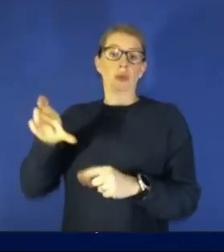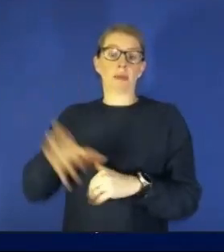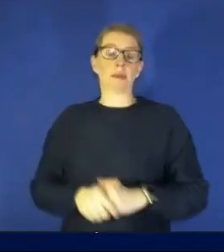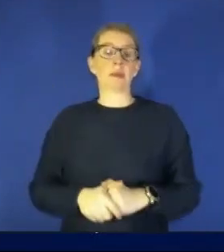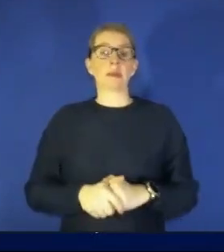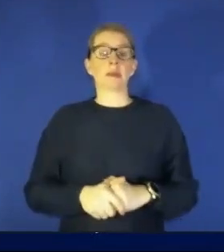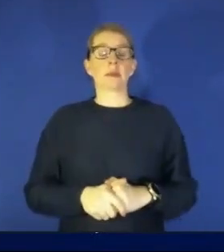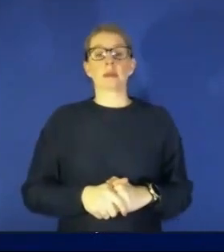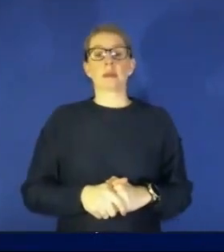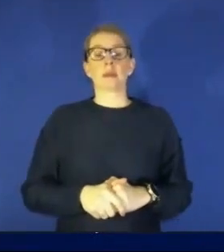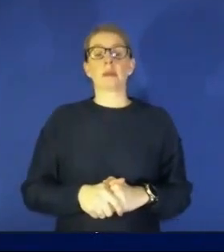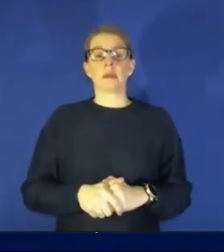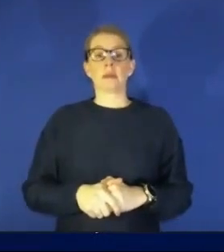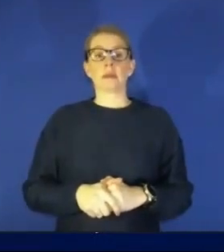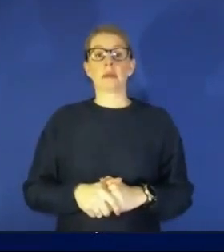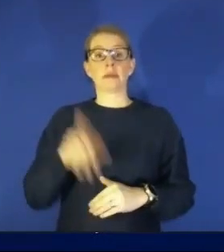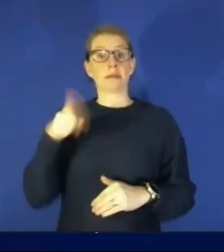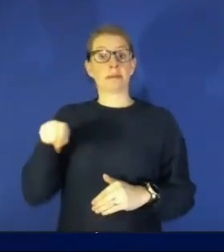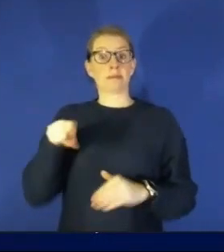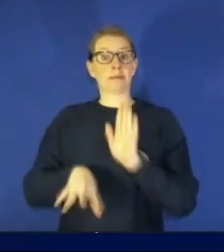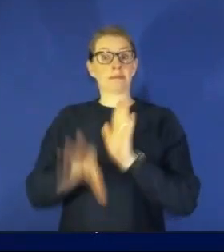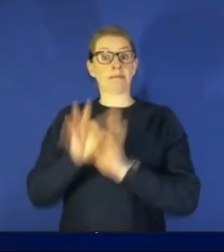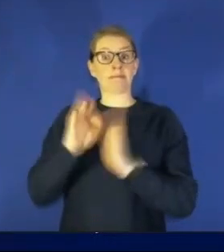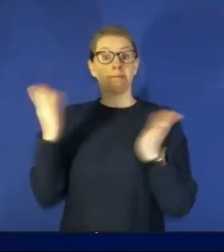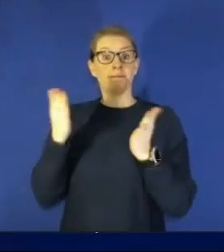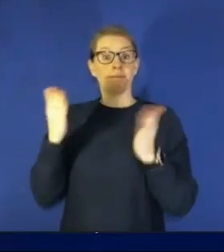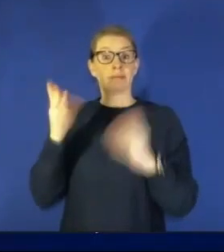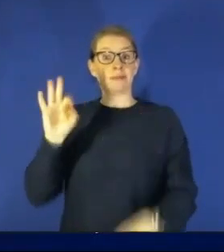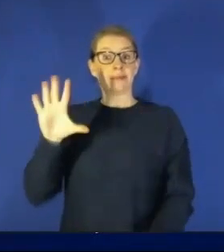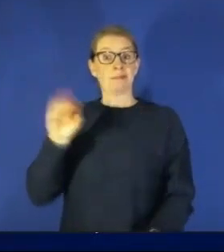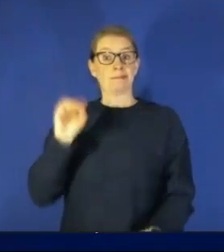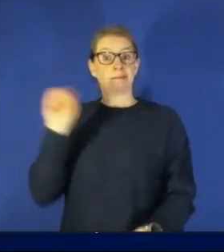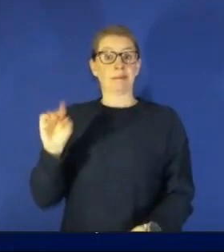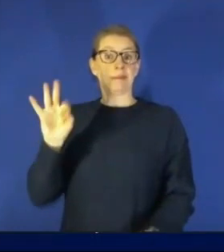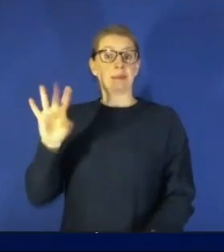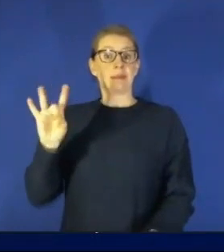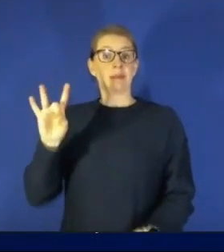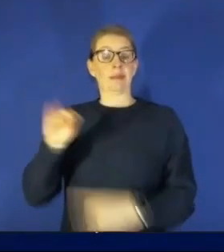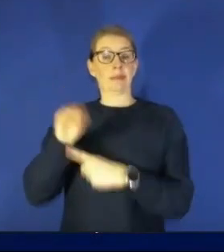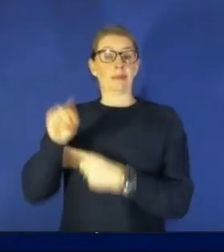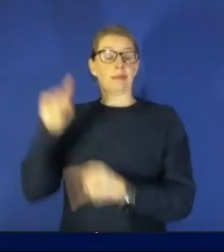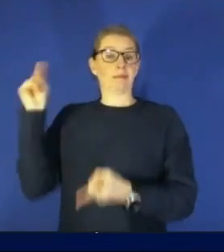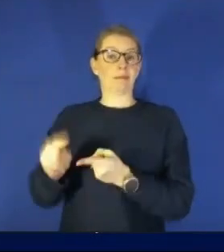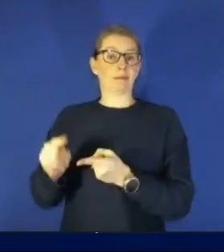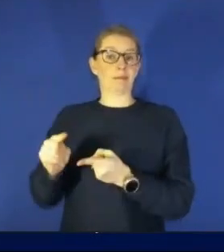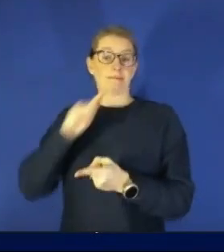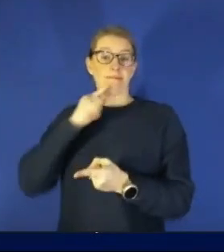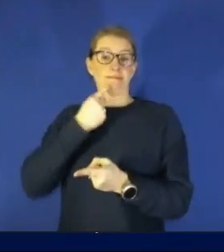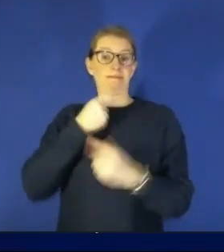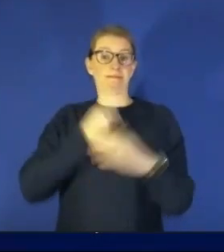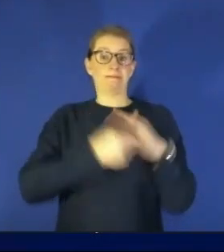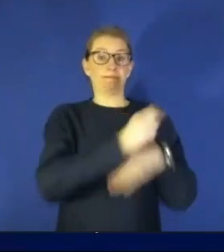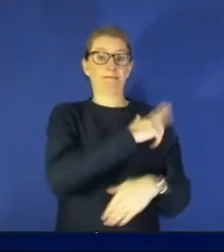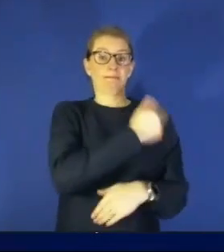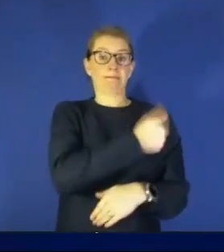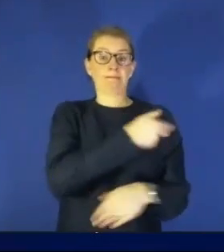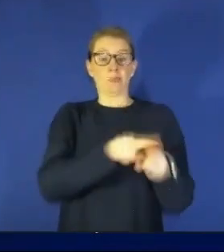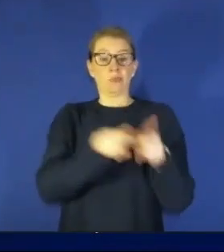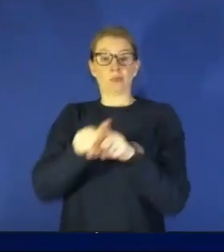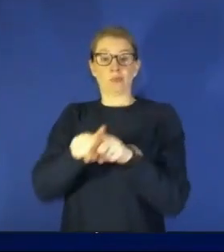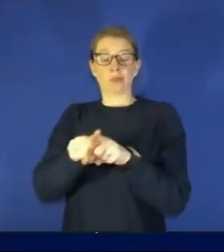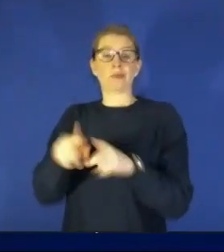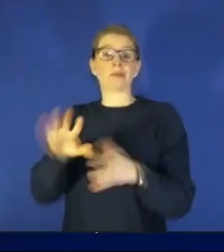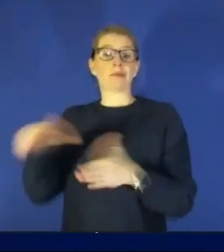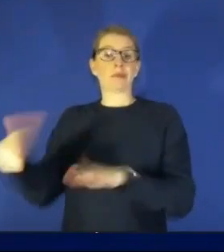vaccinations. What they found was almost a 95%, 98% reduction, serious hospitalization and death if you've